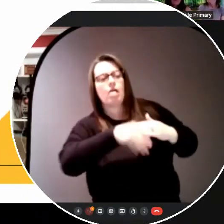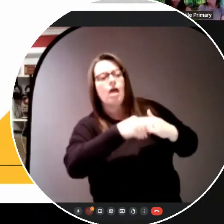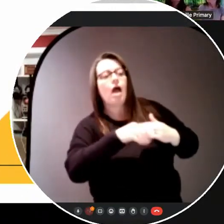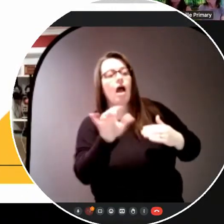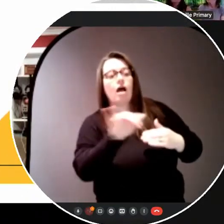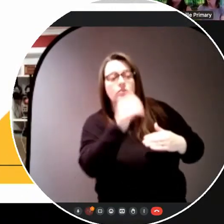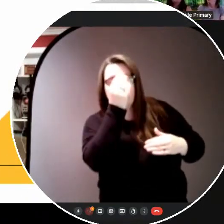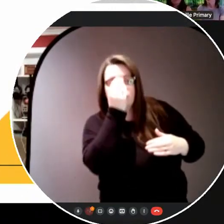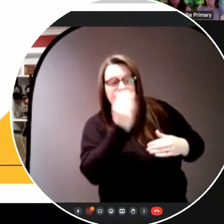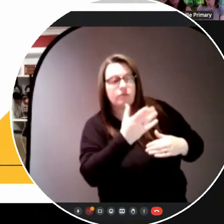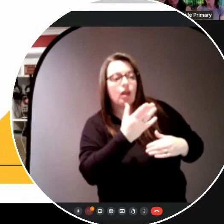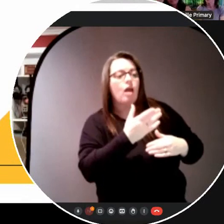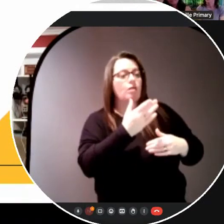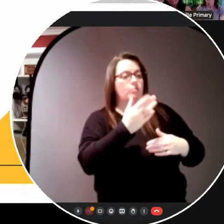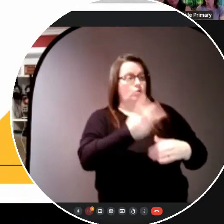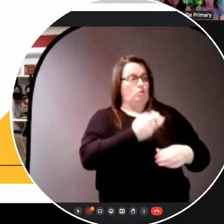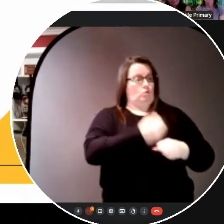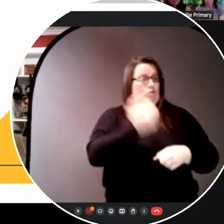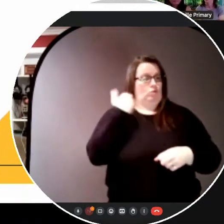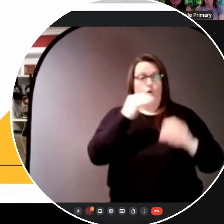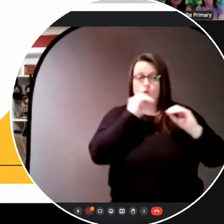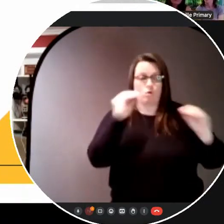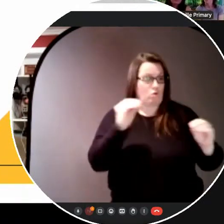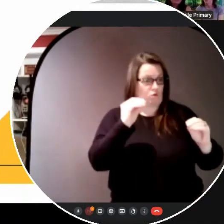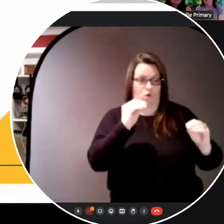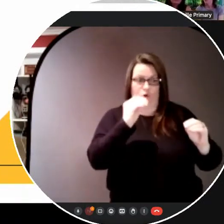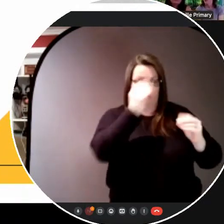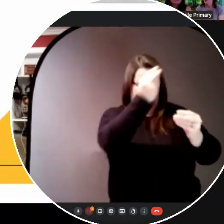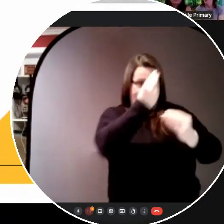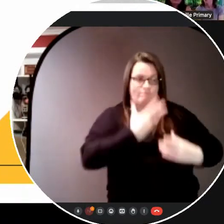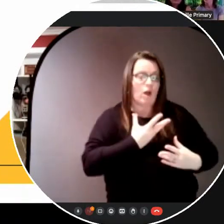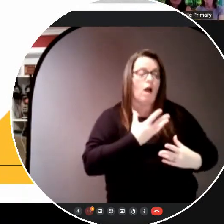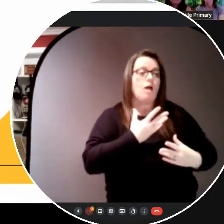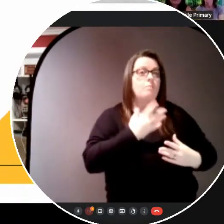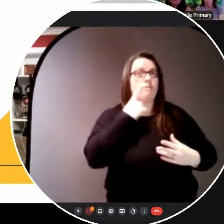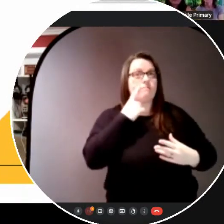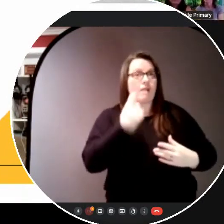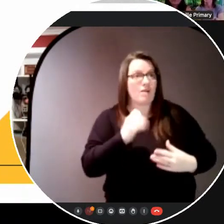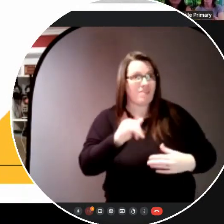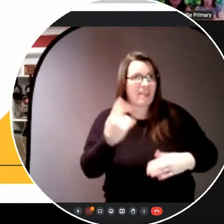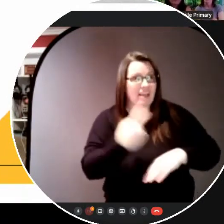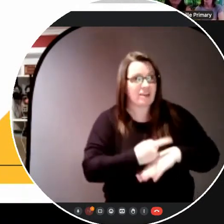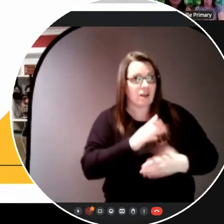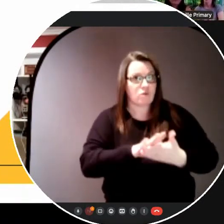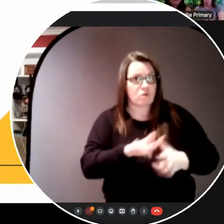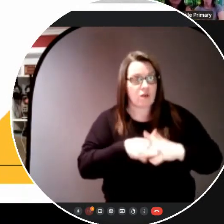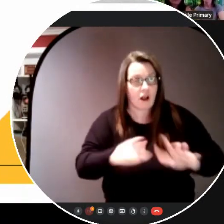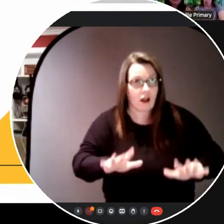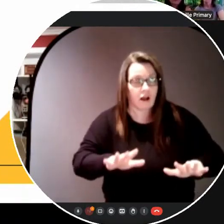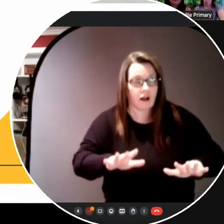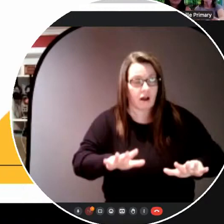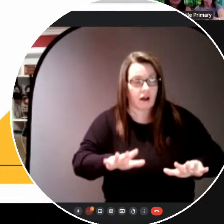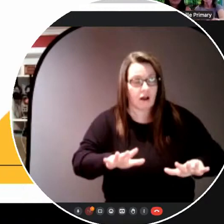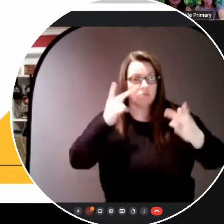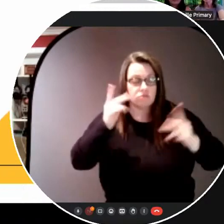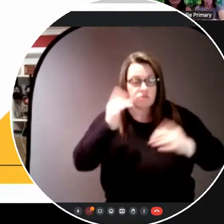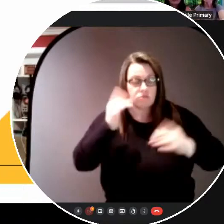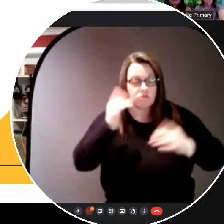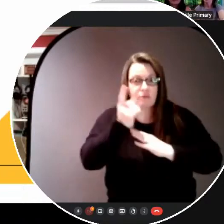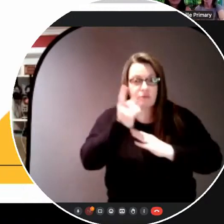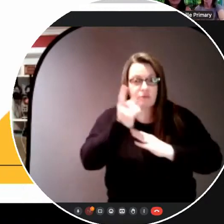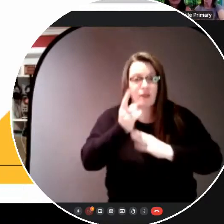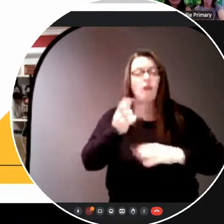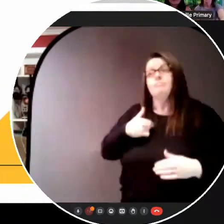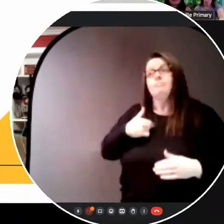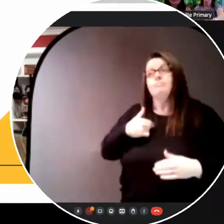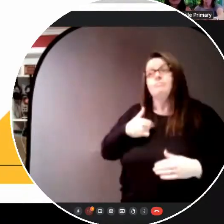no notice and we only found out the day that school started. So I am grateful for the notice. It's just that when you're sending it out, please keep in mind, and